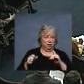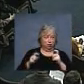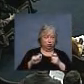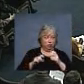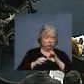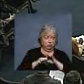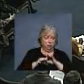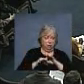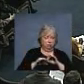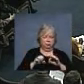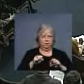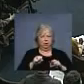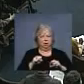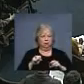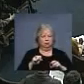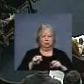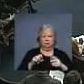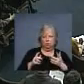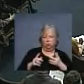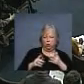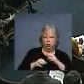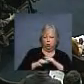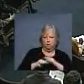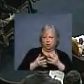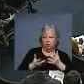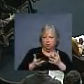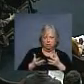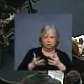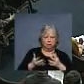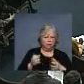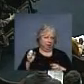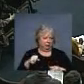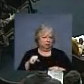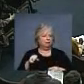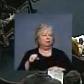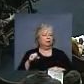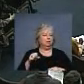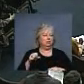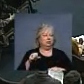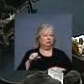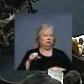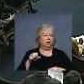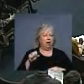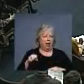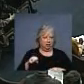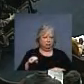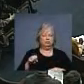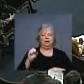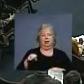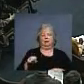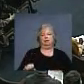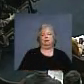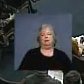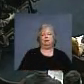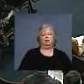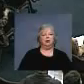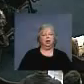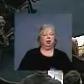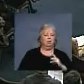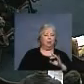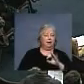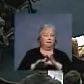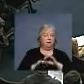Yes. What do you want to change it to? Yes, yes. It's aye. Okay. By a